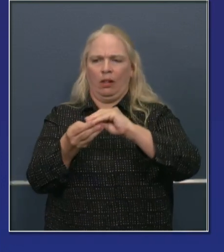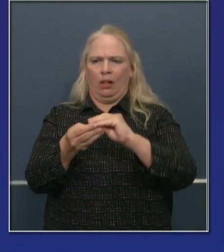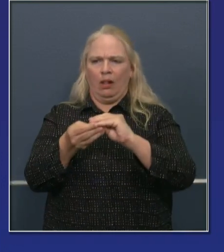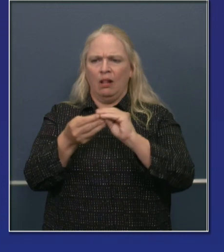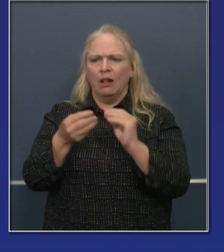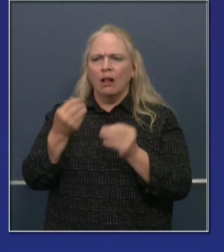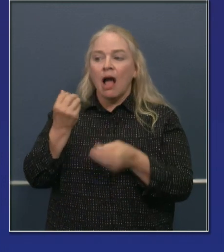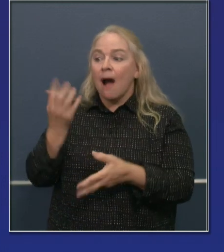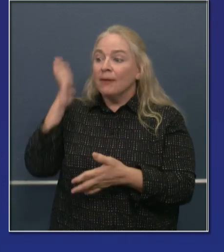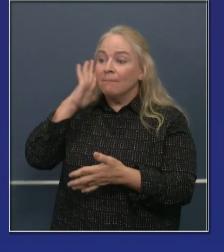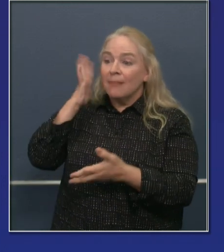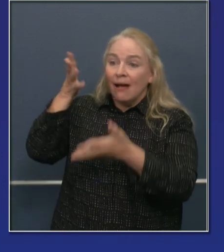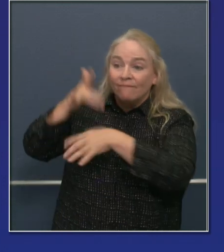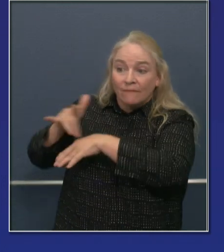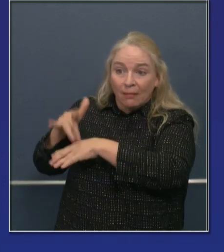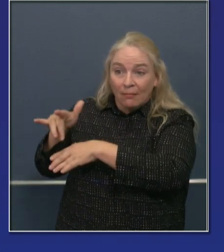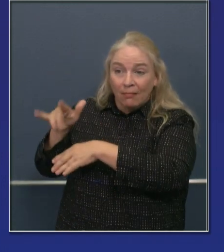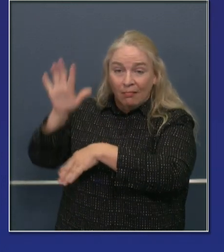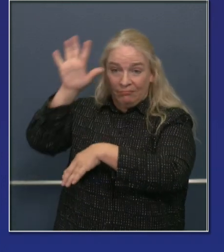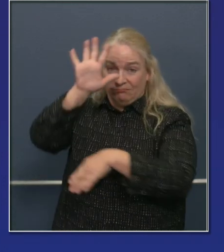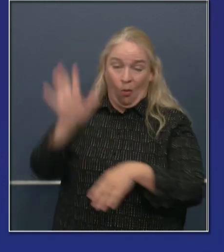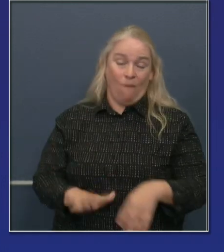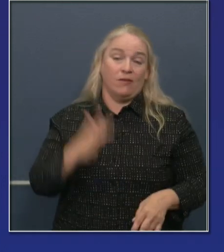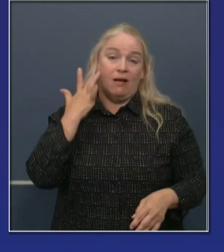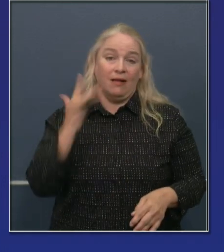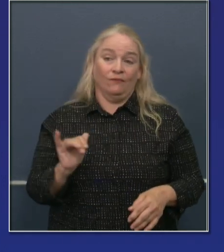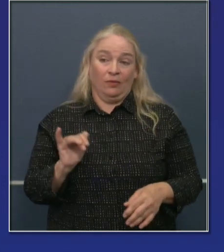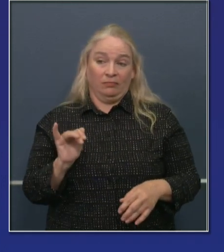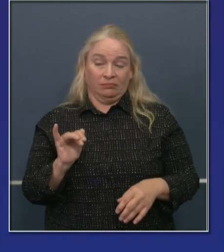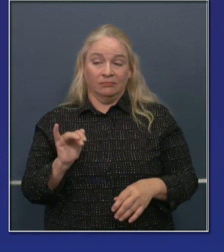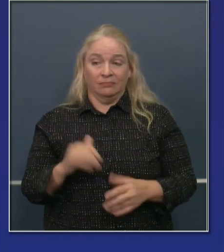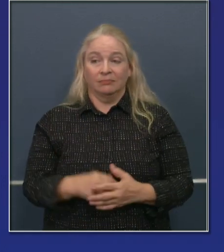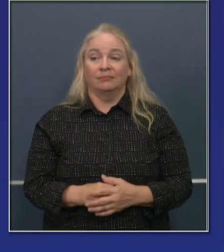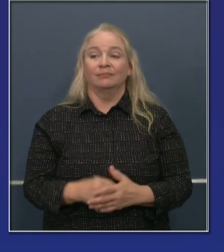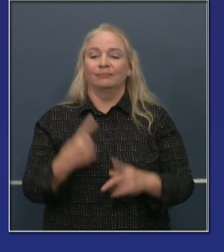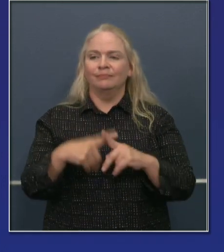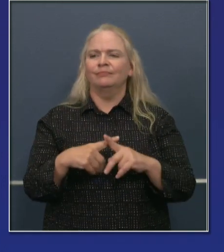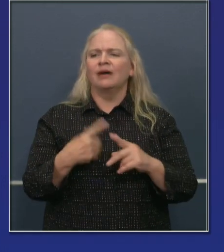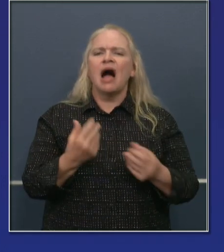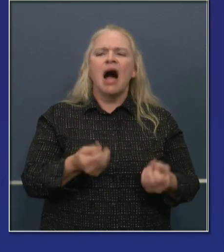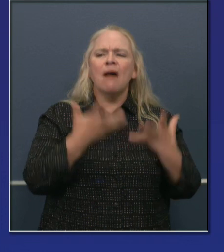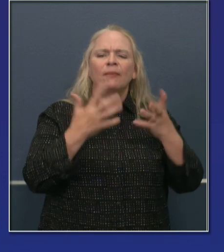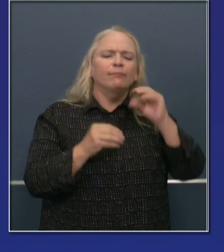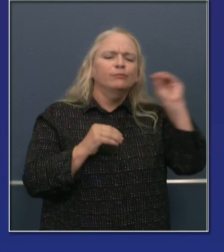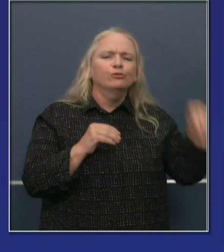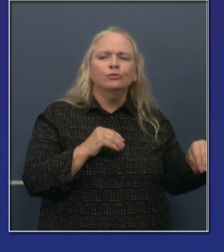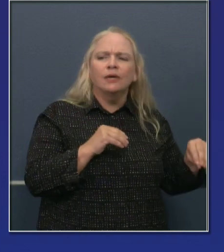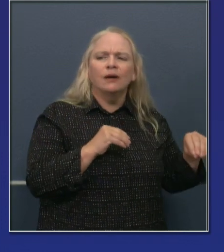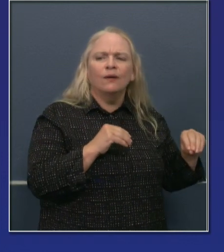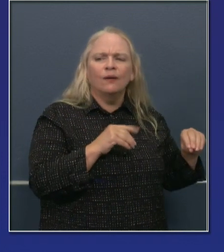patients that are hospitalized with COVID-19 here in the state of California. That number, again,